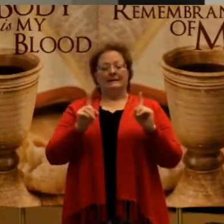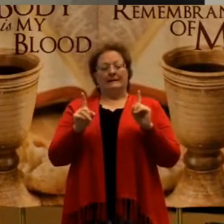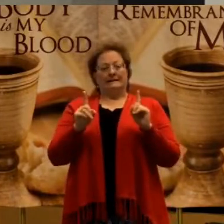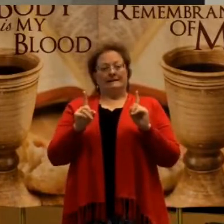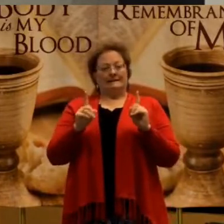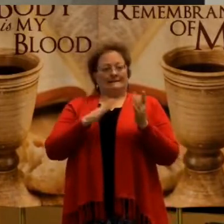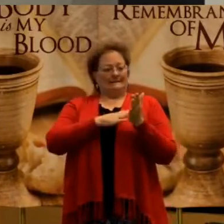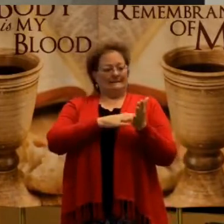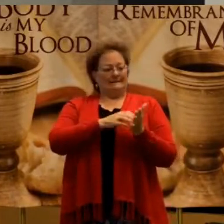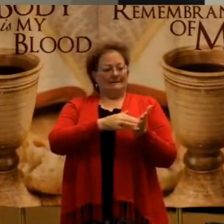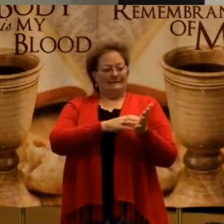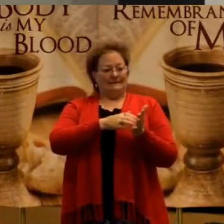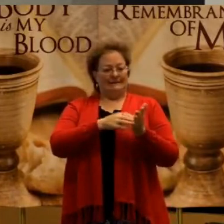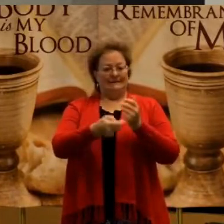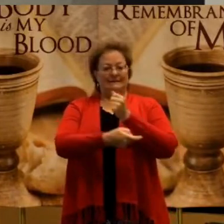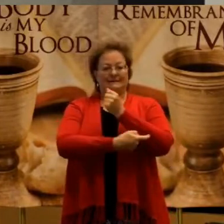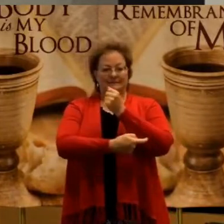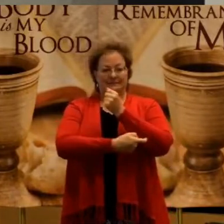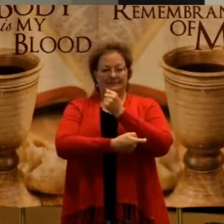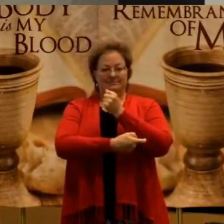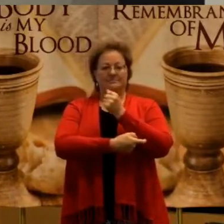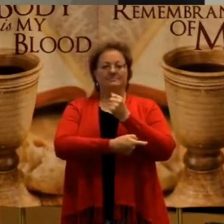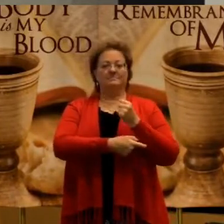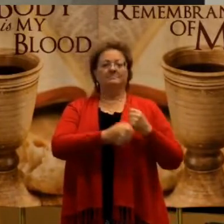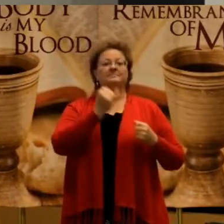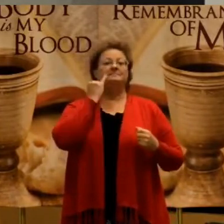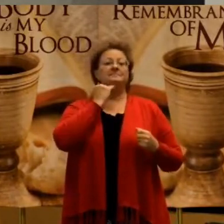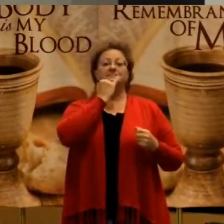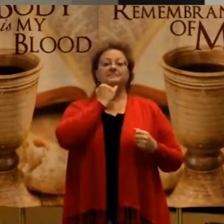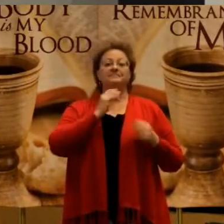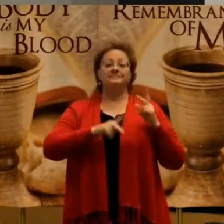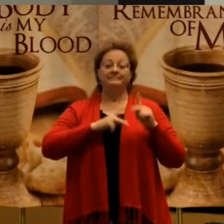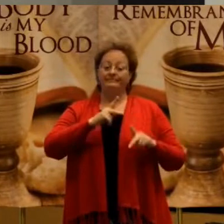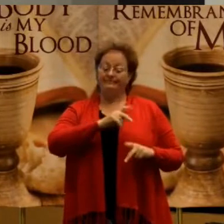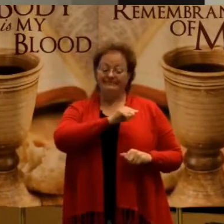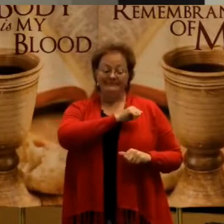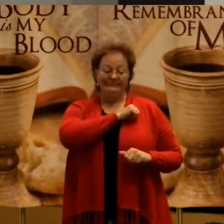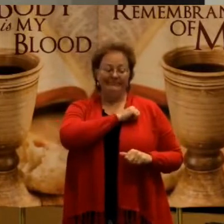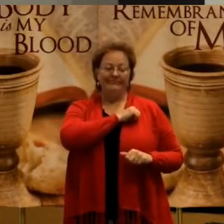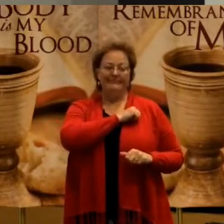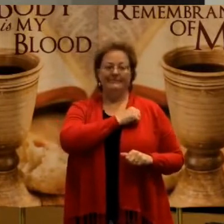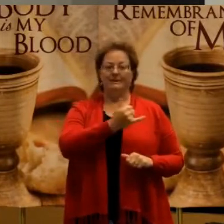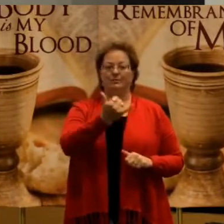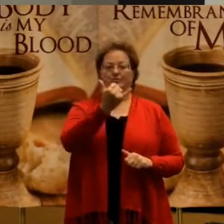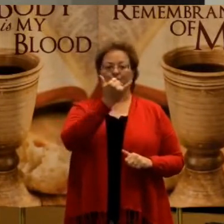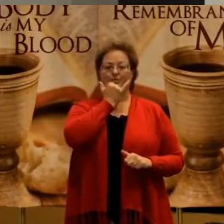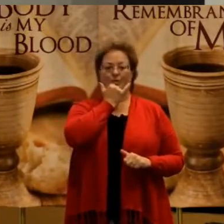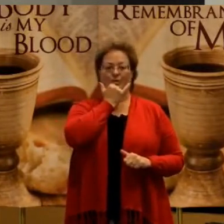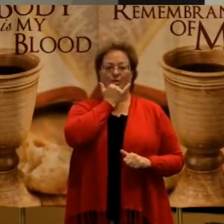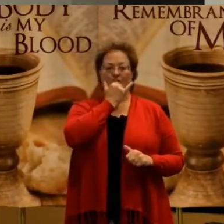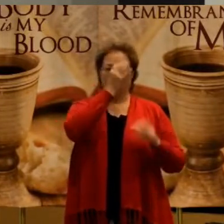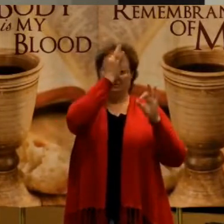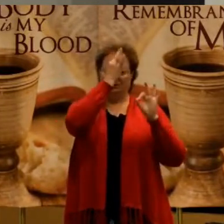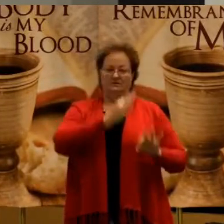the Israelites and their leader Aaron at the time took a wrong turn, and Aaron made a golden calf.